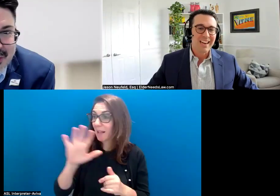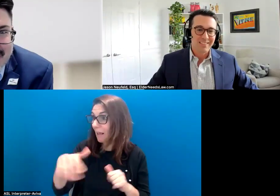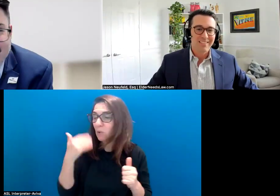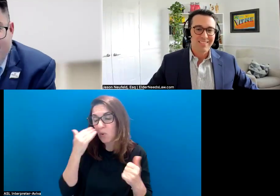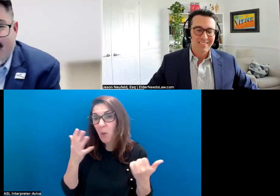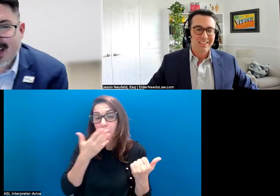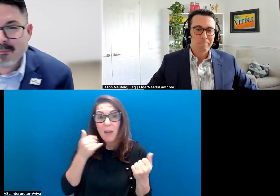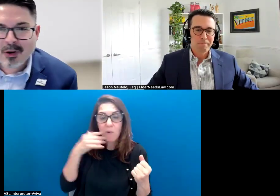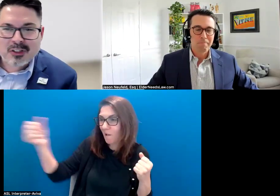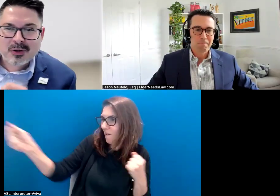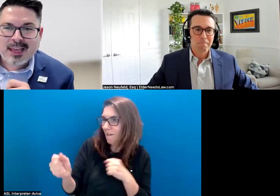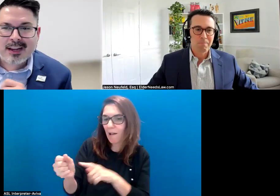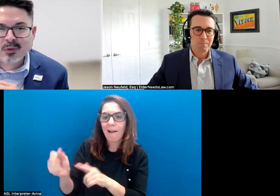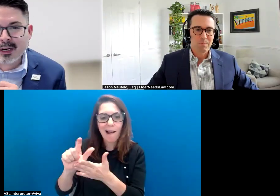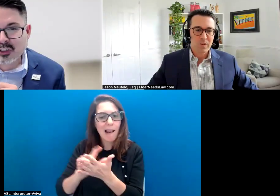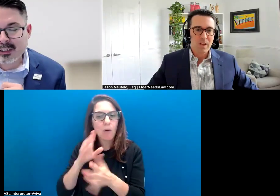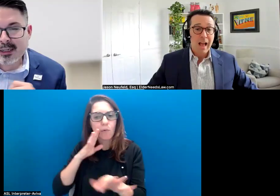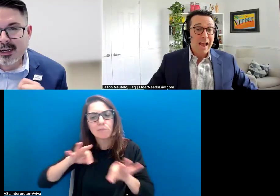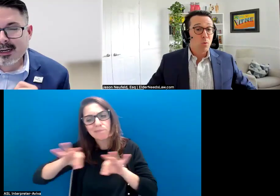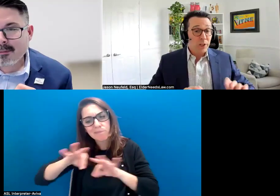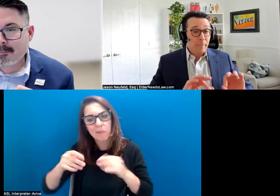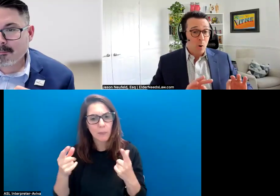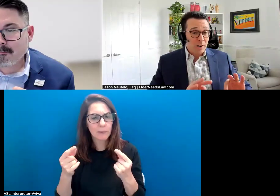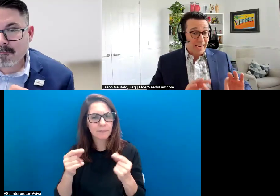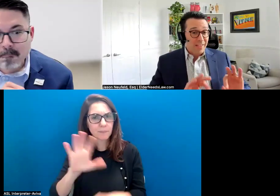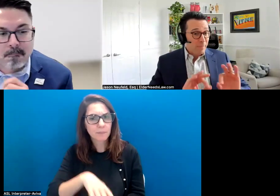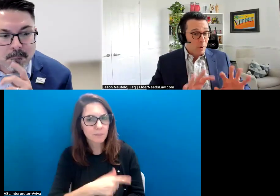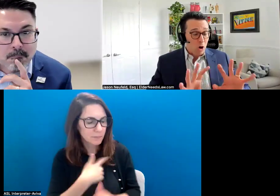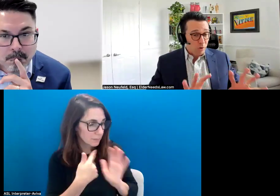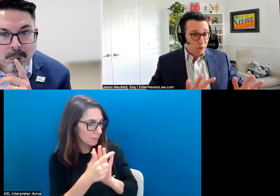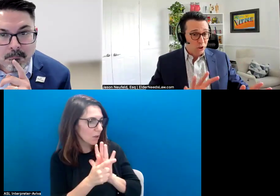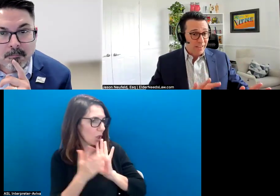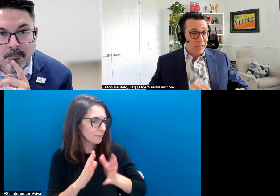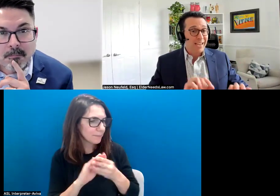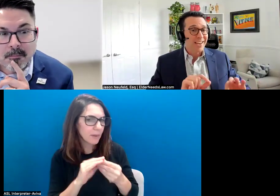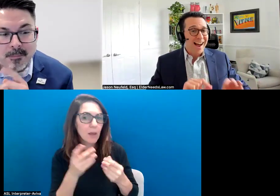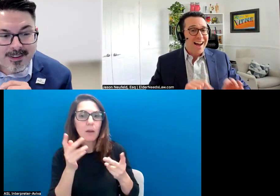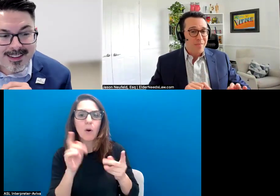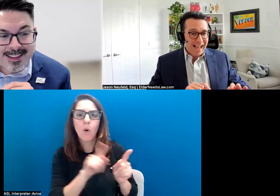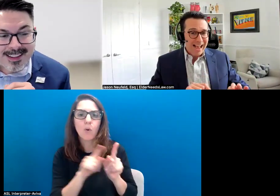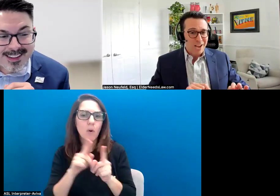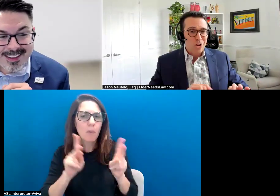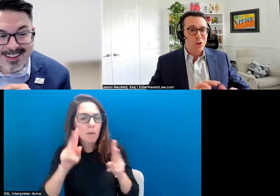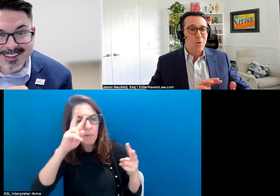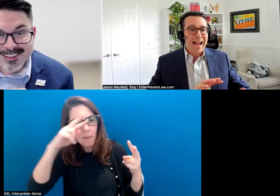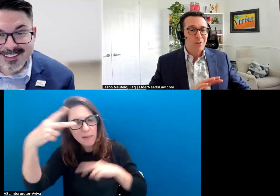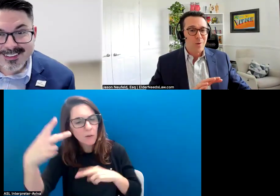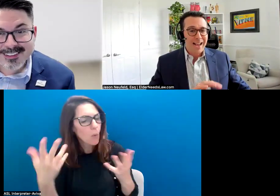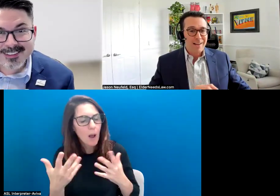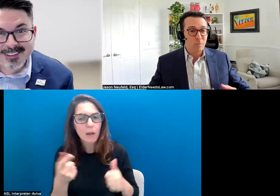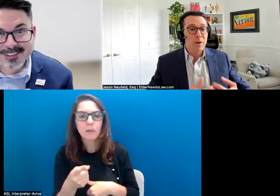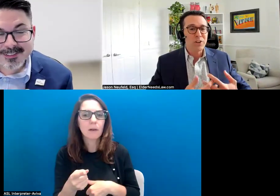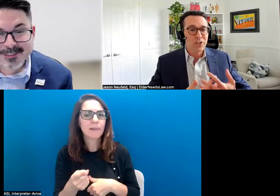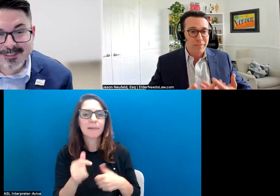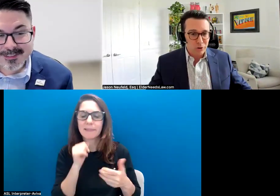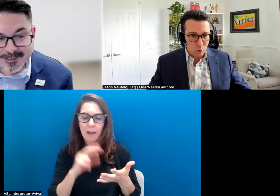an attorney and point you in that direction. And really importantly, I think people also misunderstand this. It's not that you have to